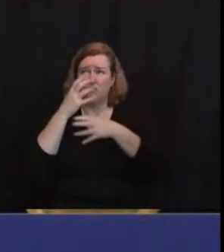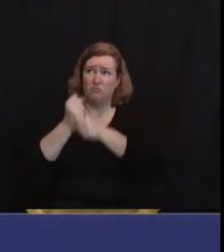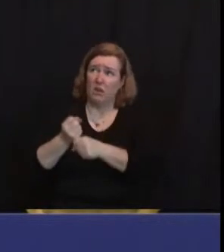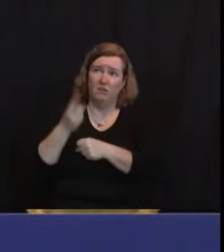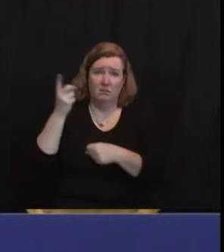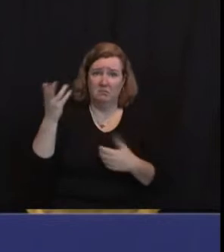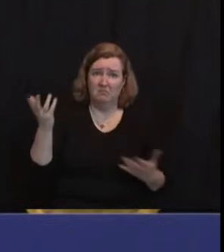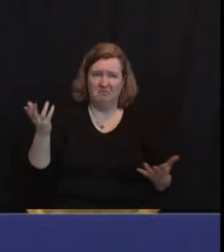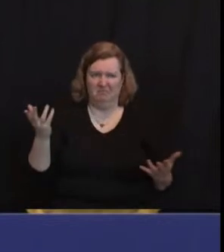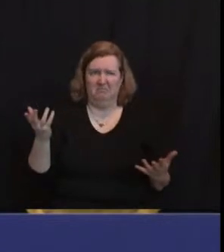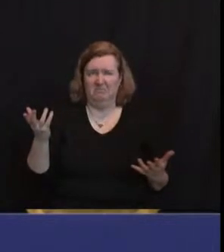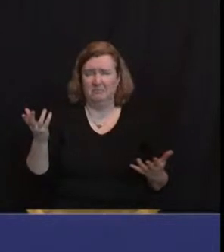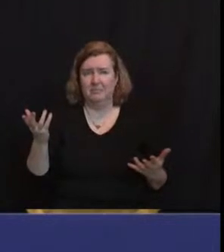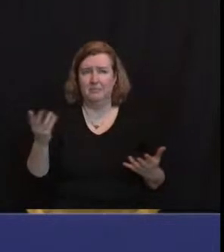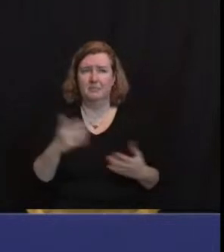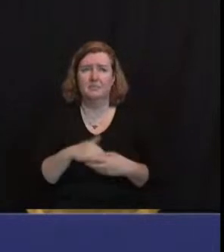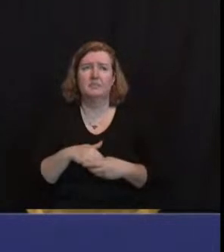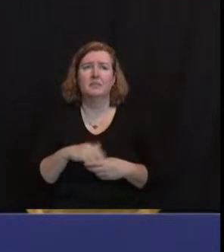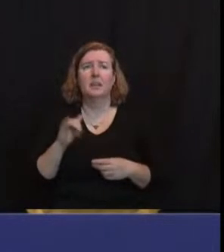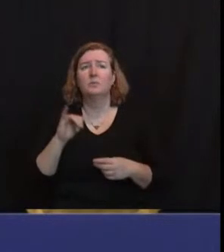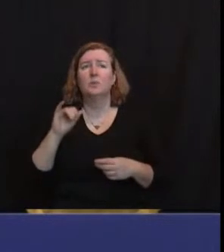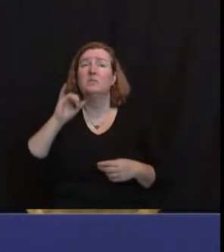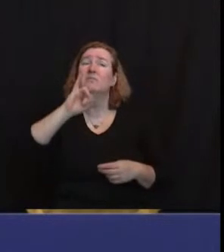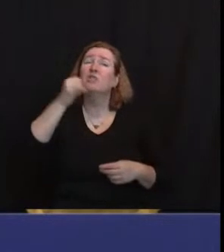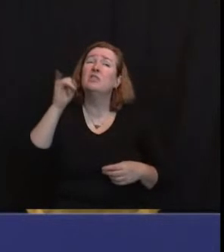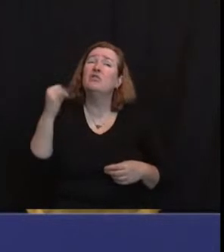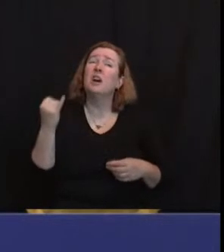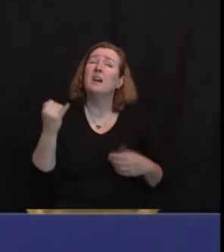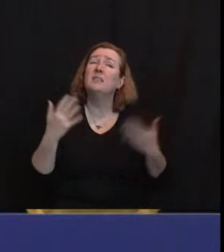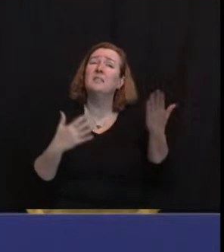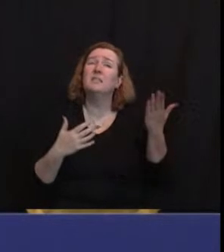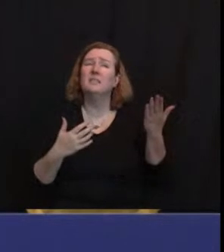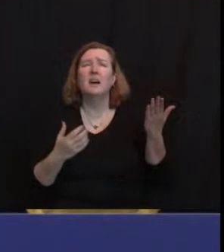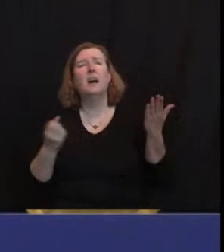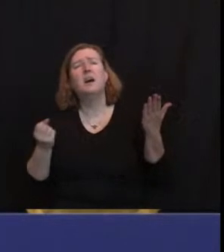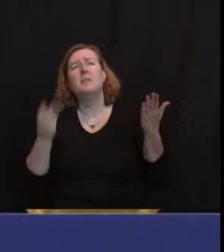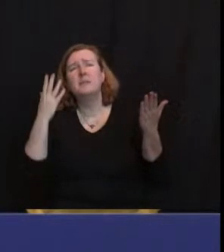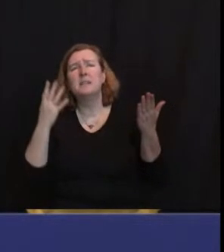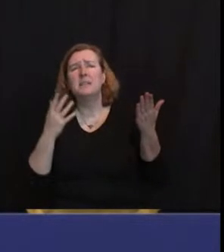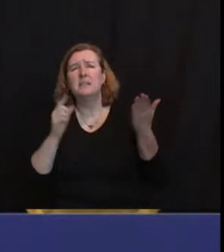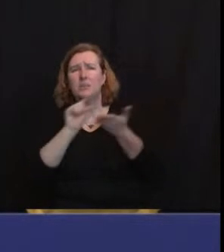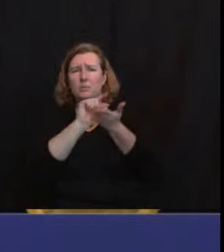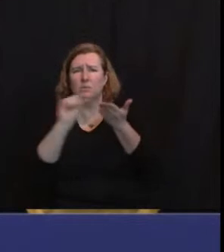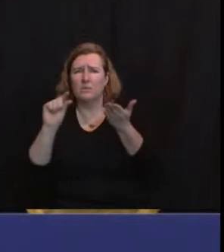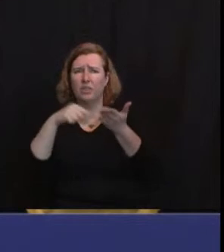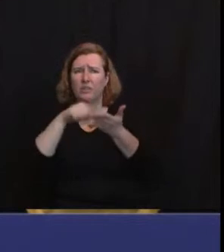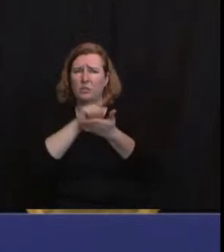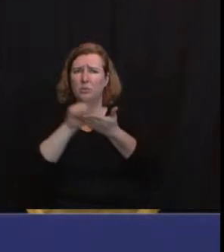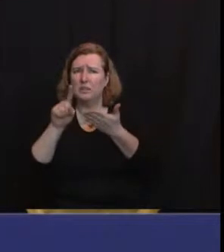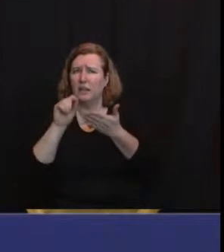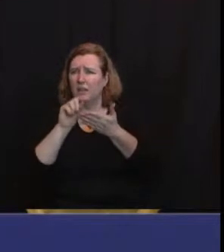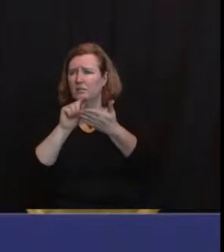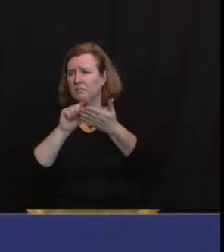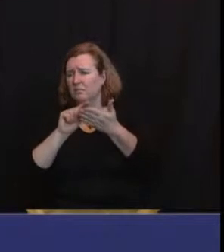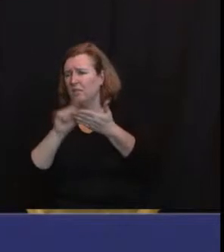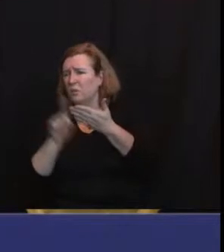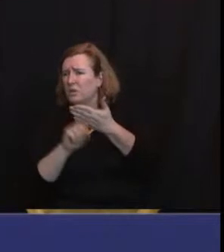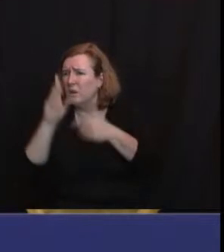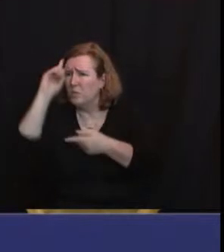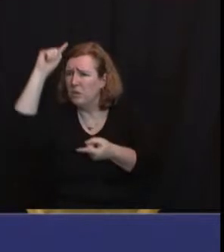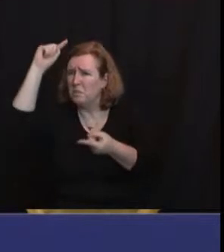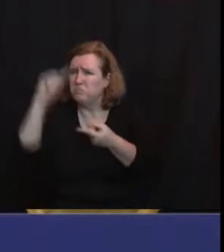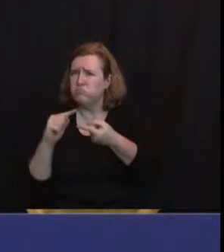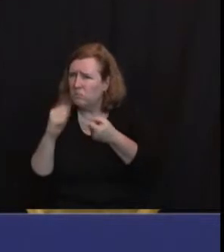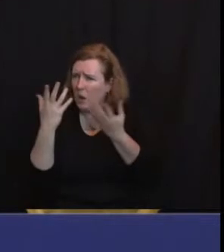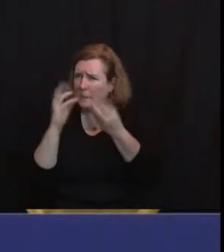have the breakdown of what the doses were this week compared to the next couple weeks? Thank you. Judy, if you,